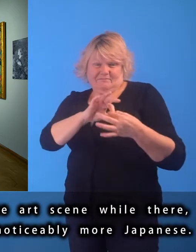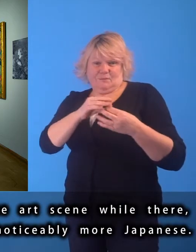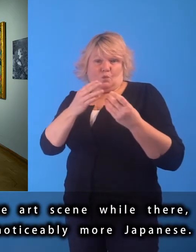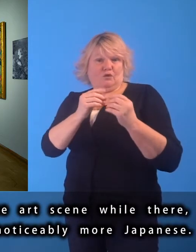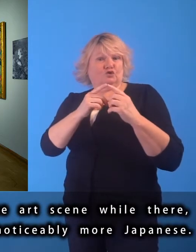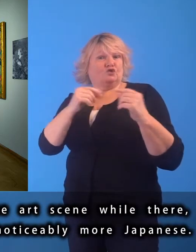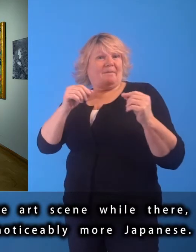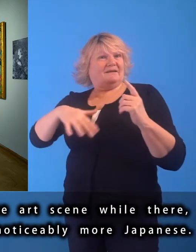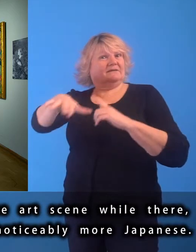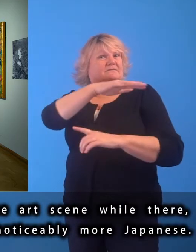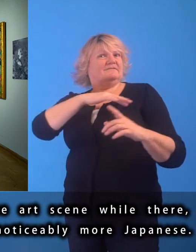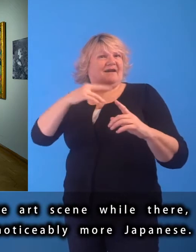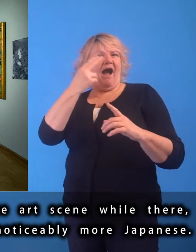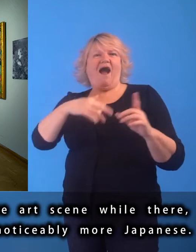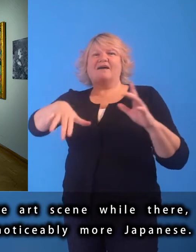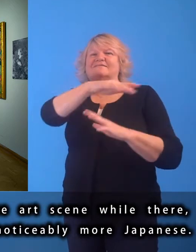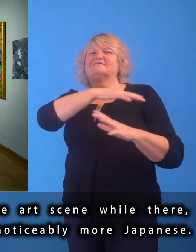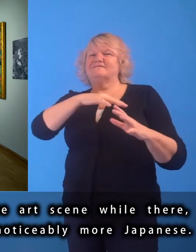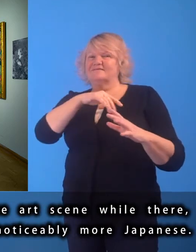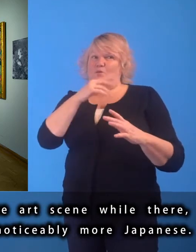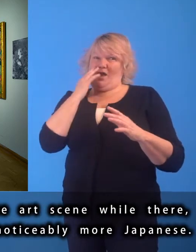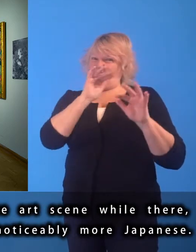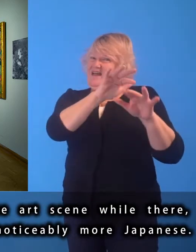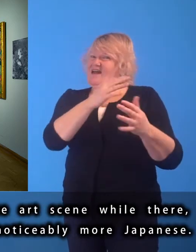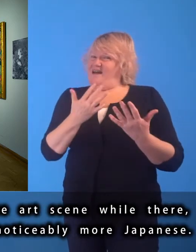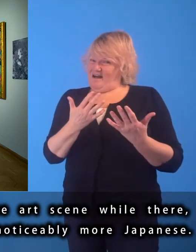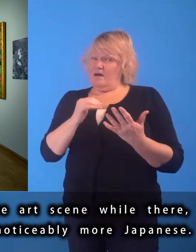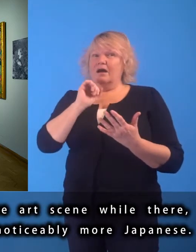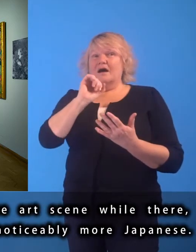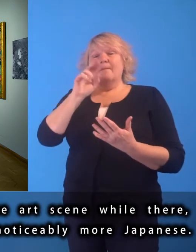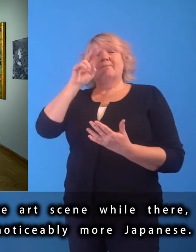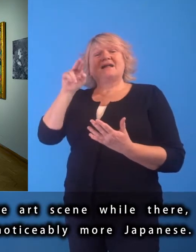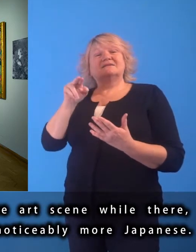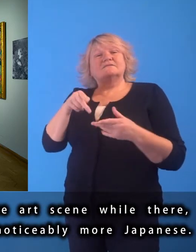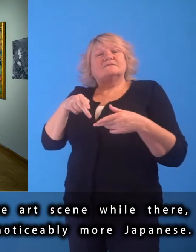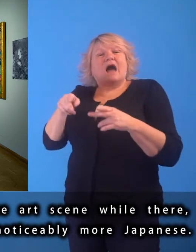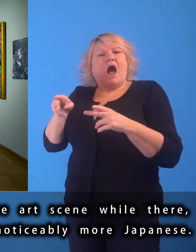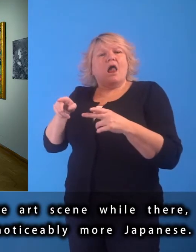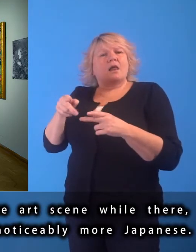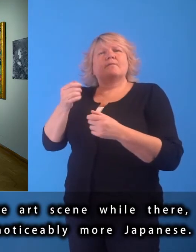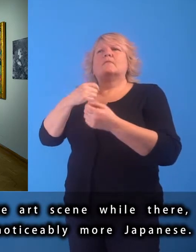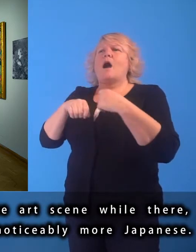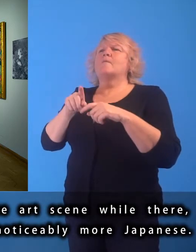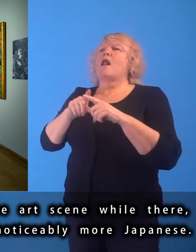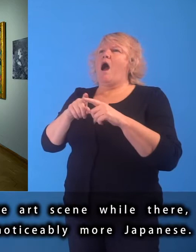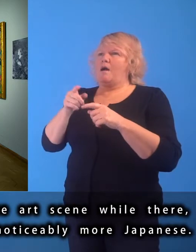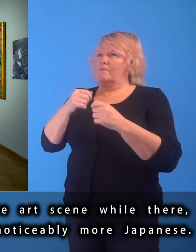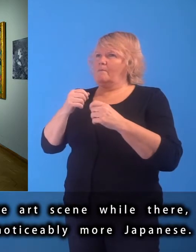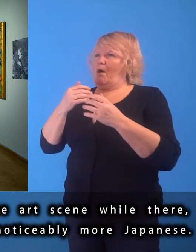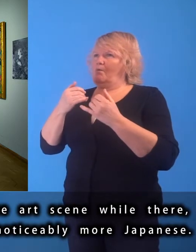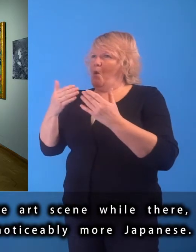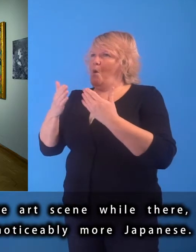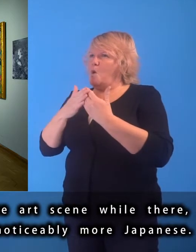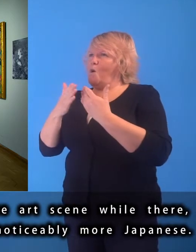Despite interacting with the Japanese art scene while there, his painting style did not become noticeably more